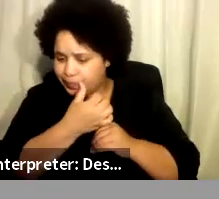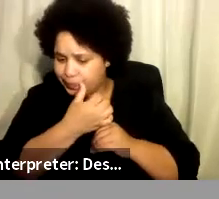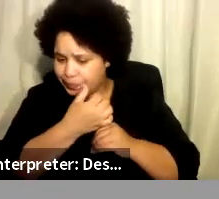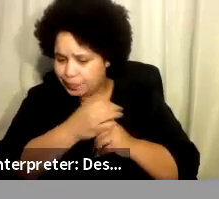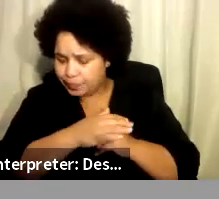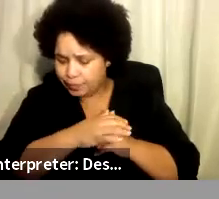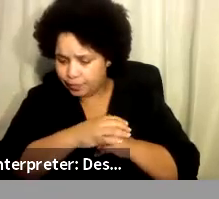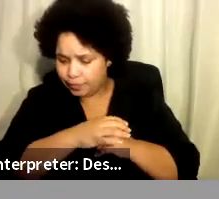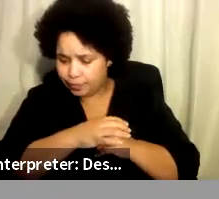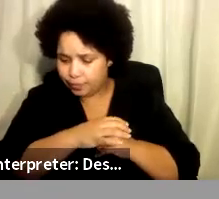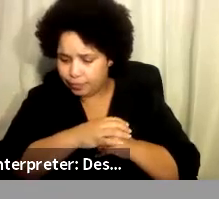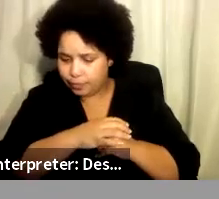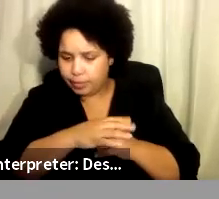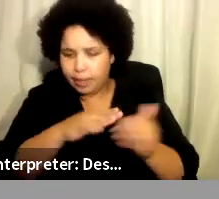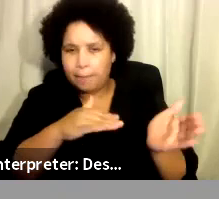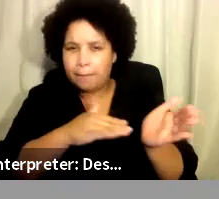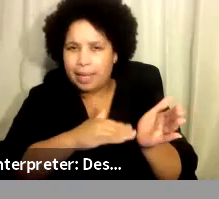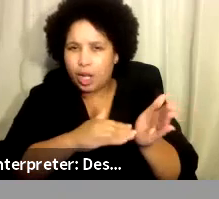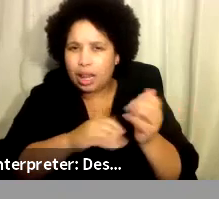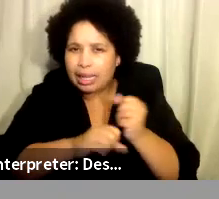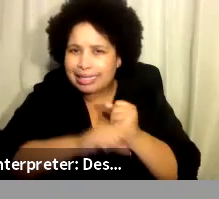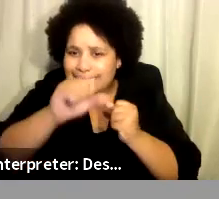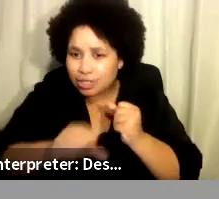medical exemptions are allowed.